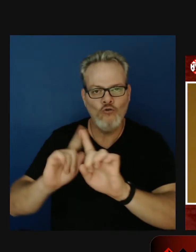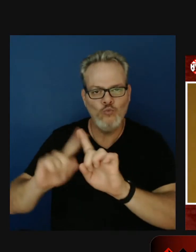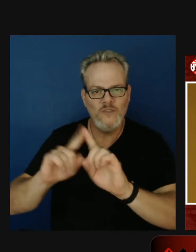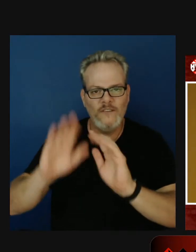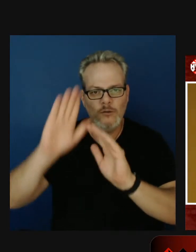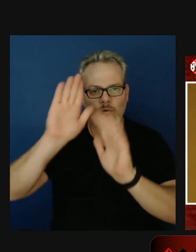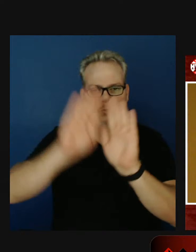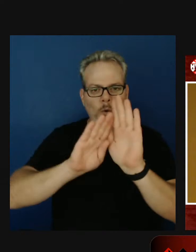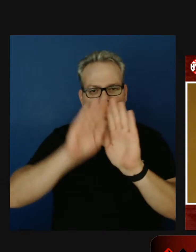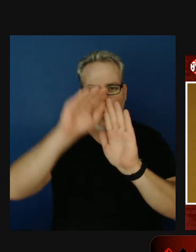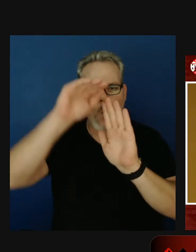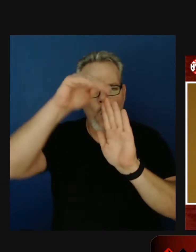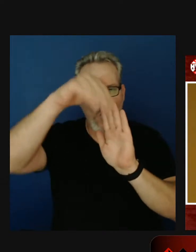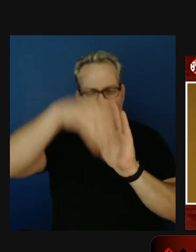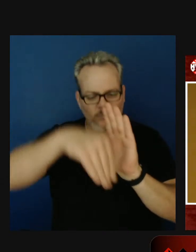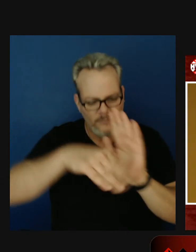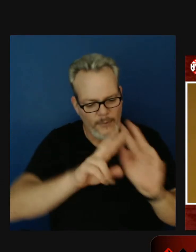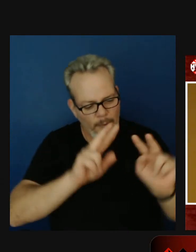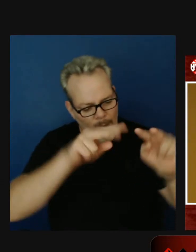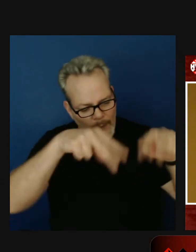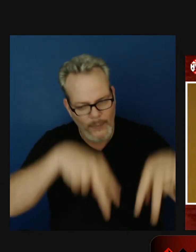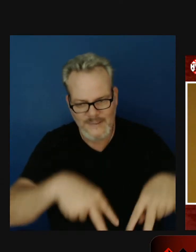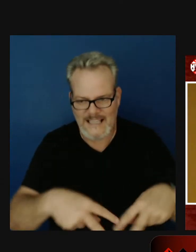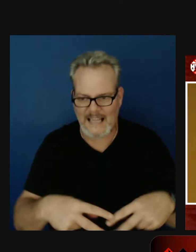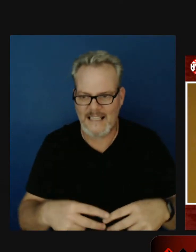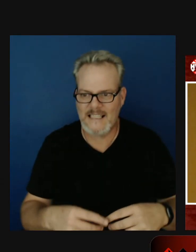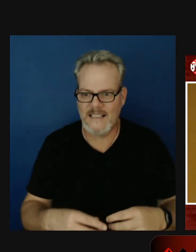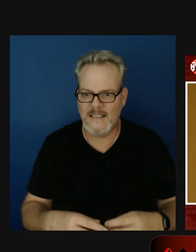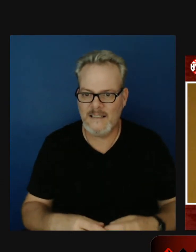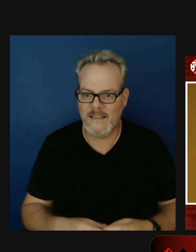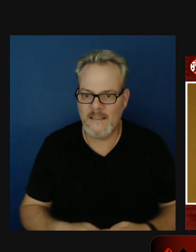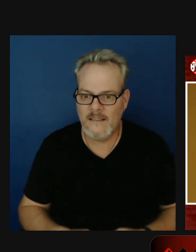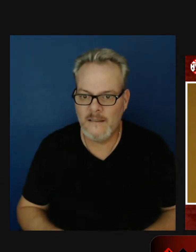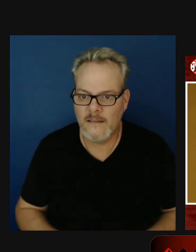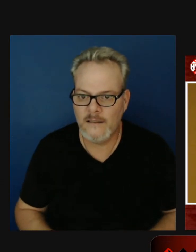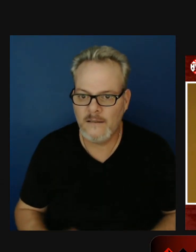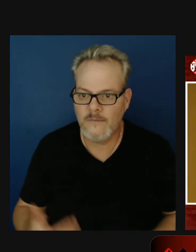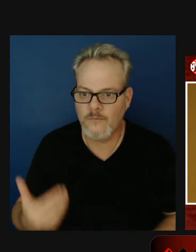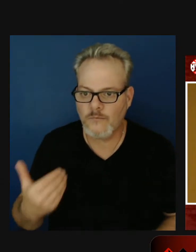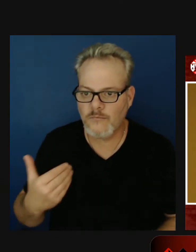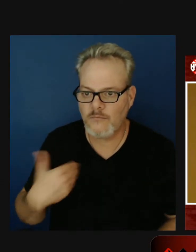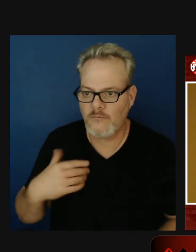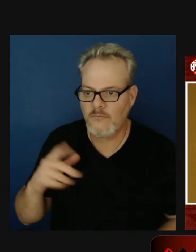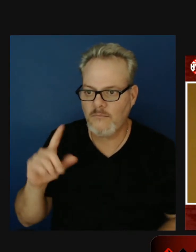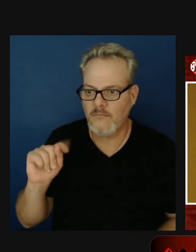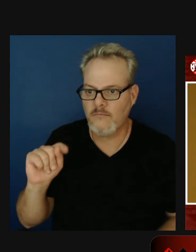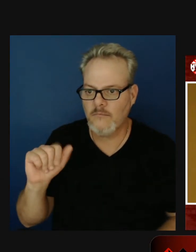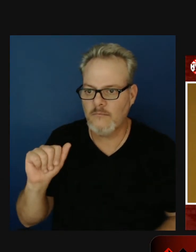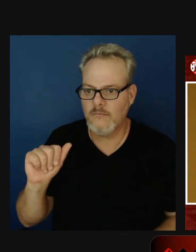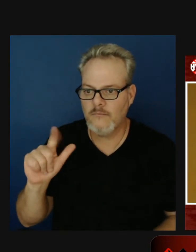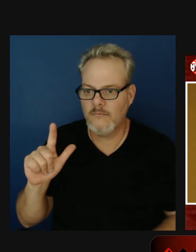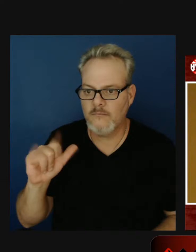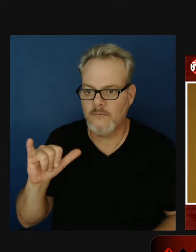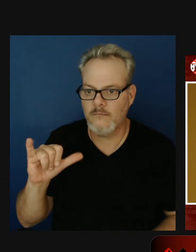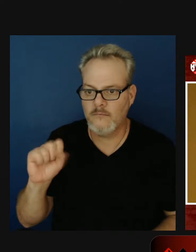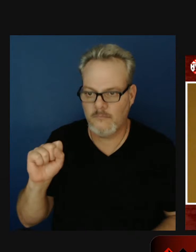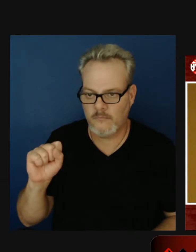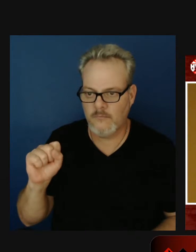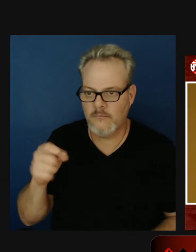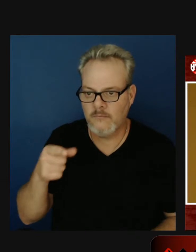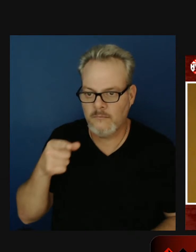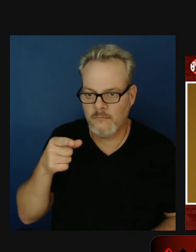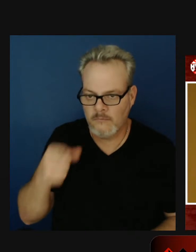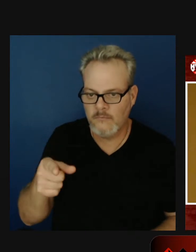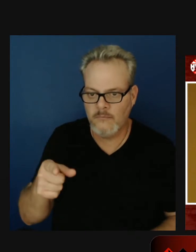that's now just filled in with talus instead. So getting a good image of what's going on at the summit and the rift zones